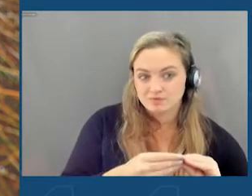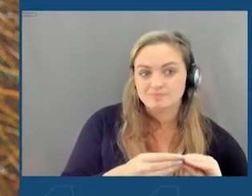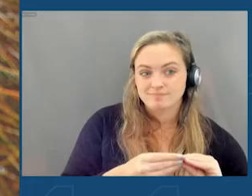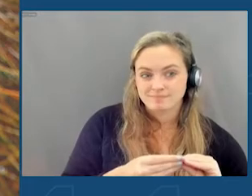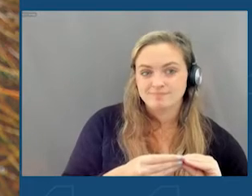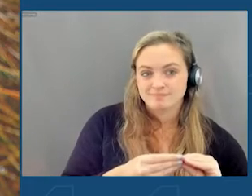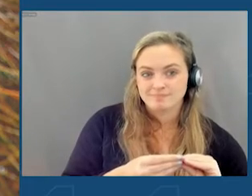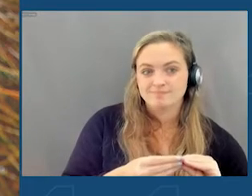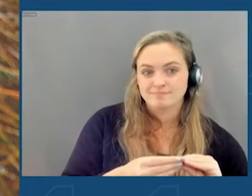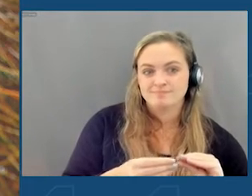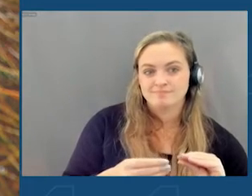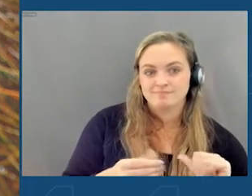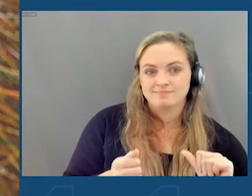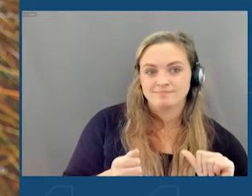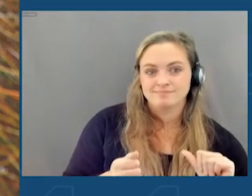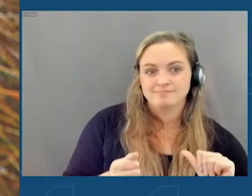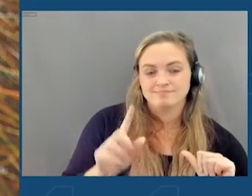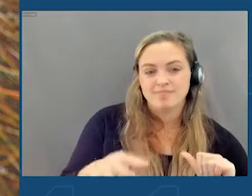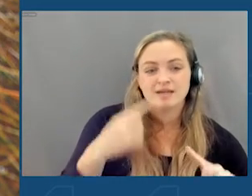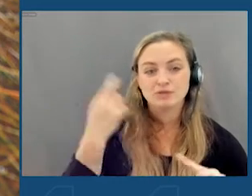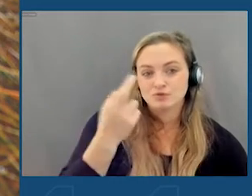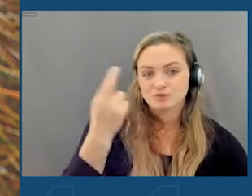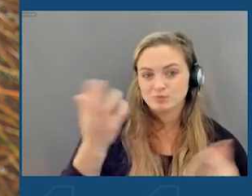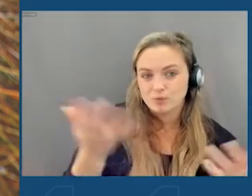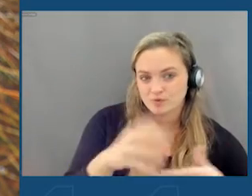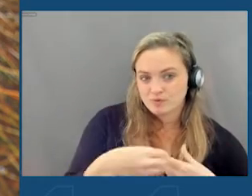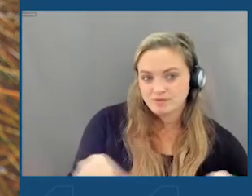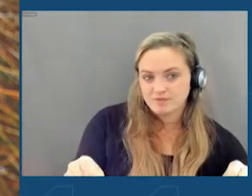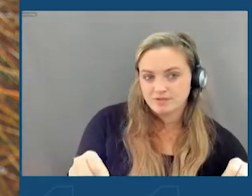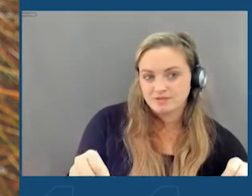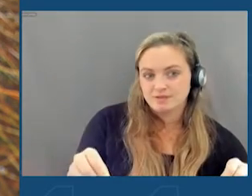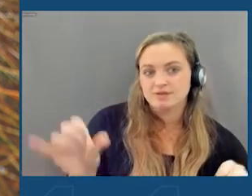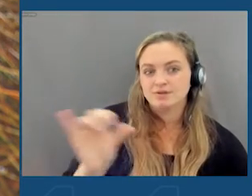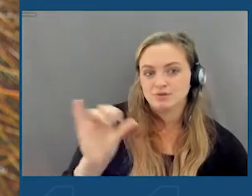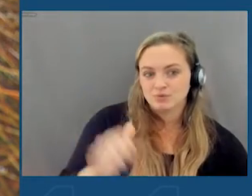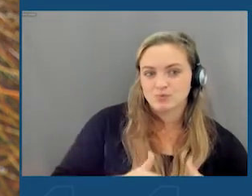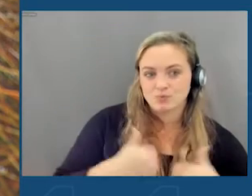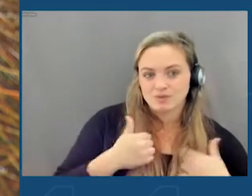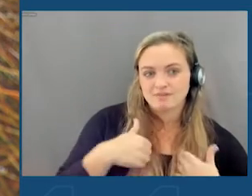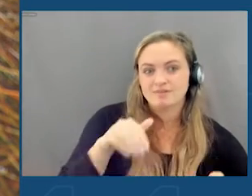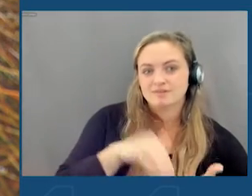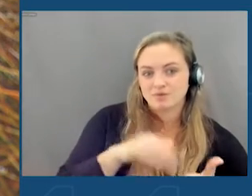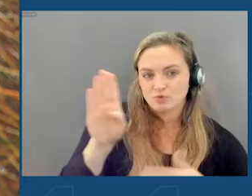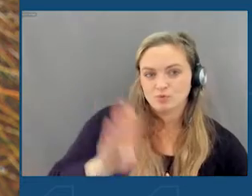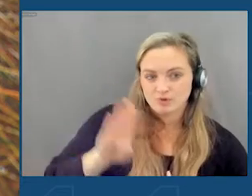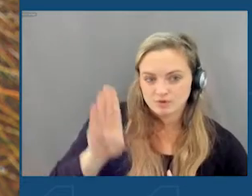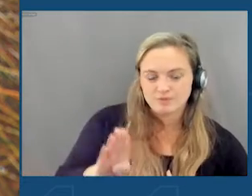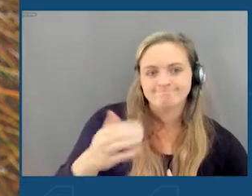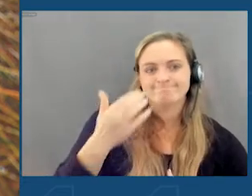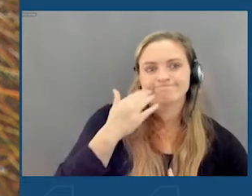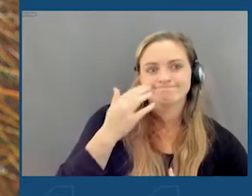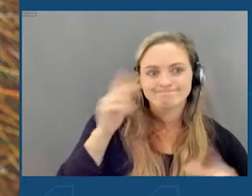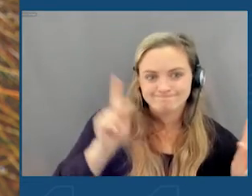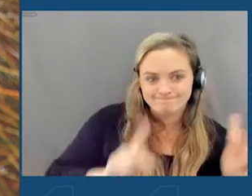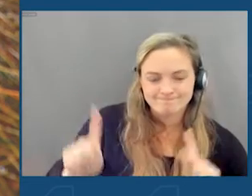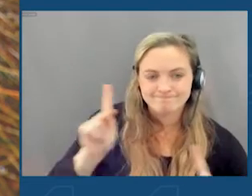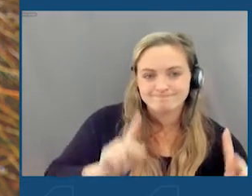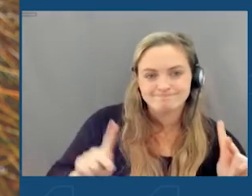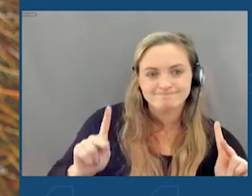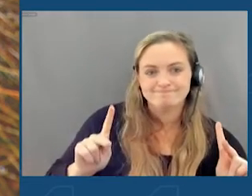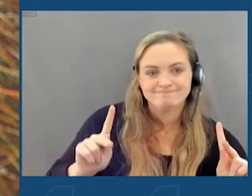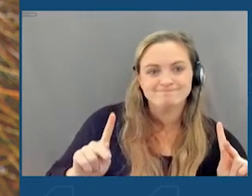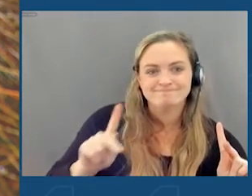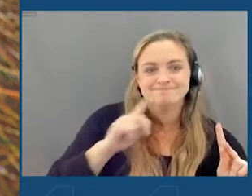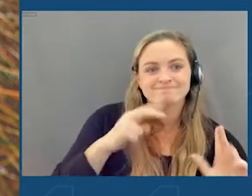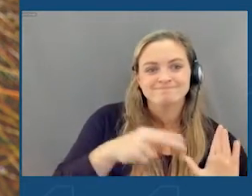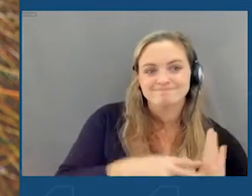their stories. And that's why we are in office. I too live in Central Brooklyn. I too know individuals who stand on the corner